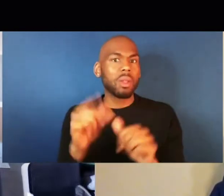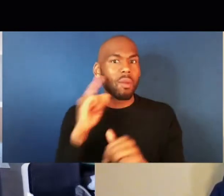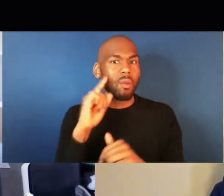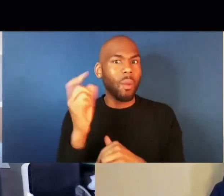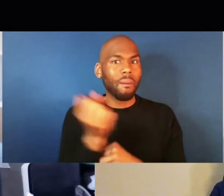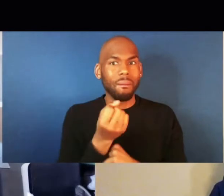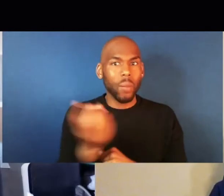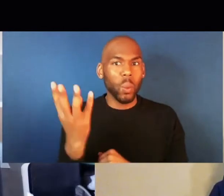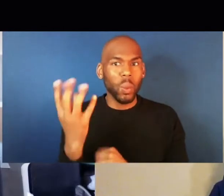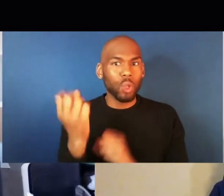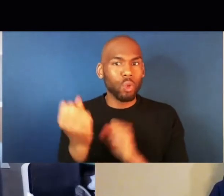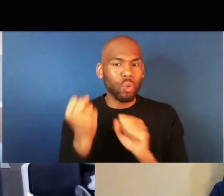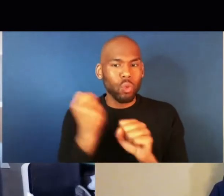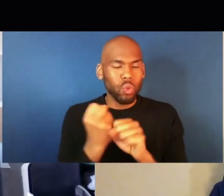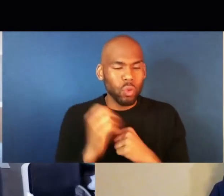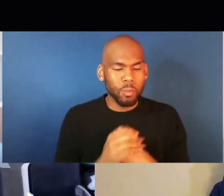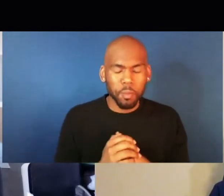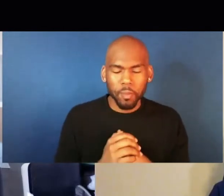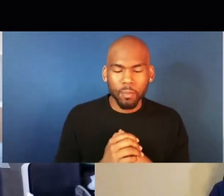years. Then